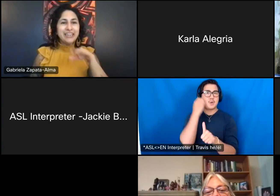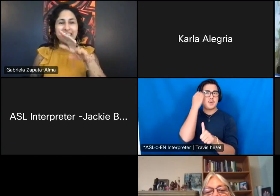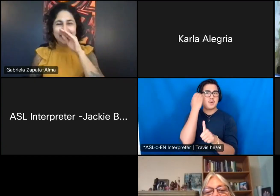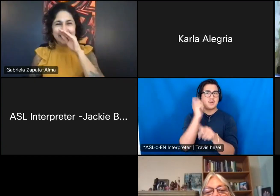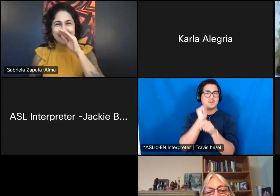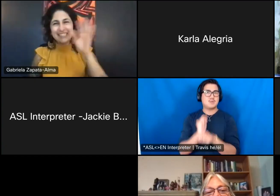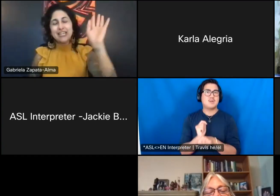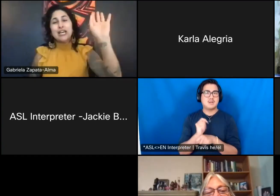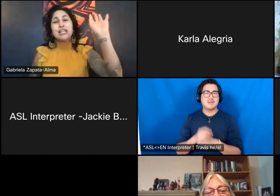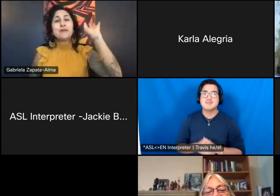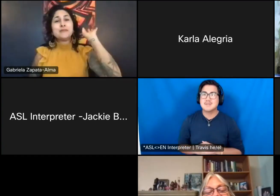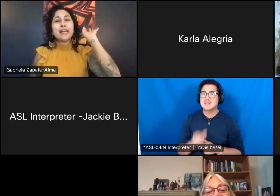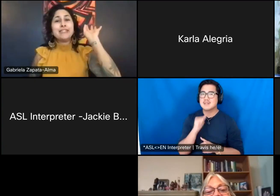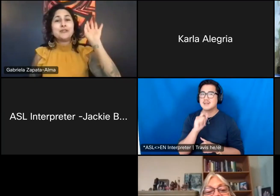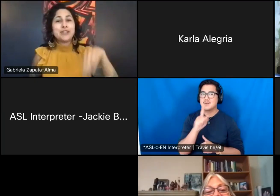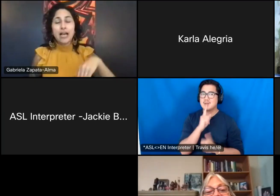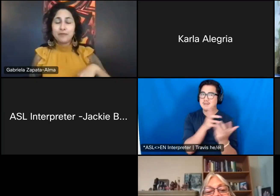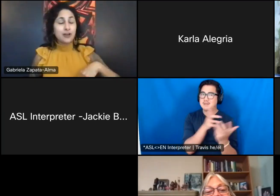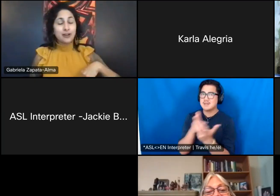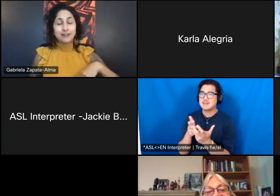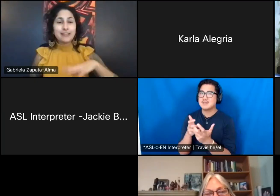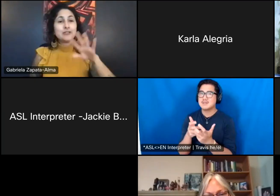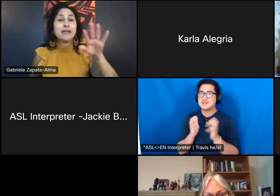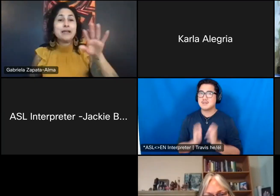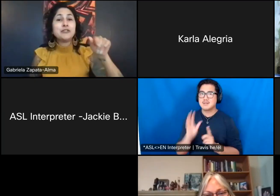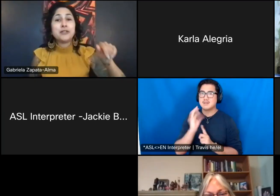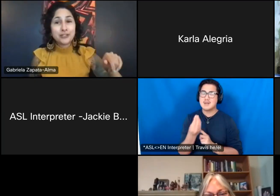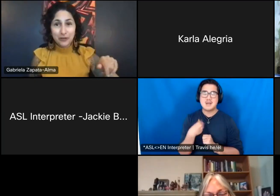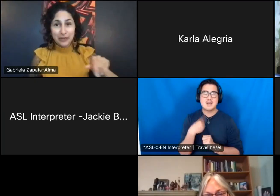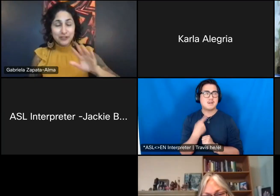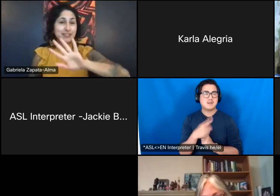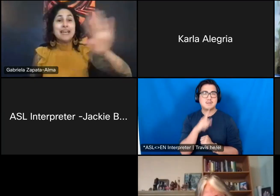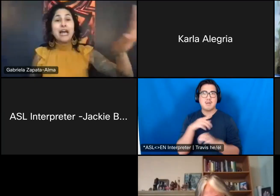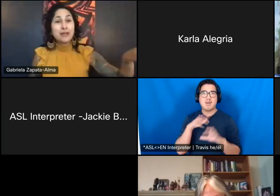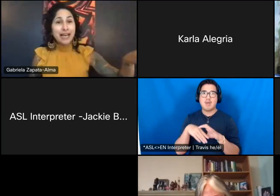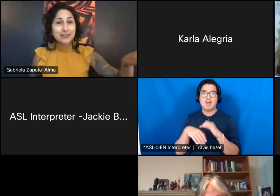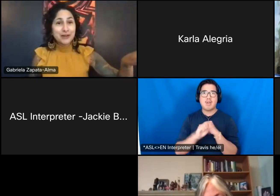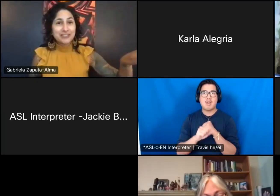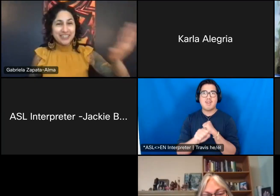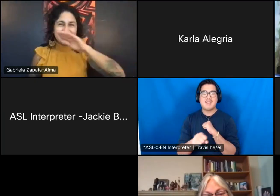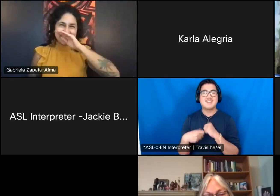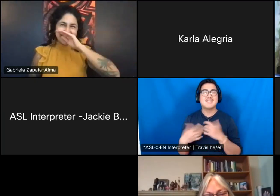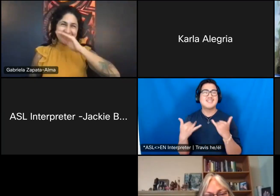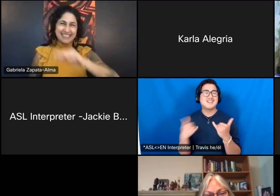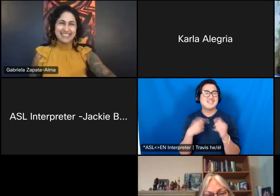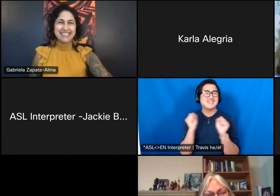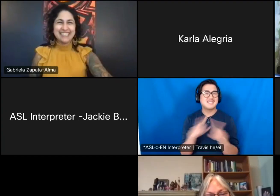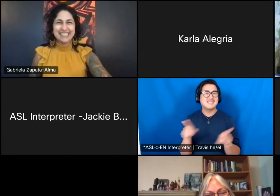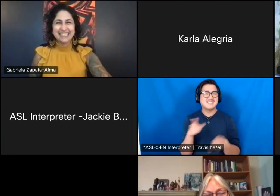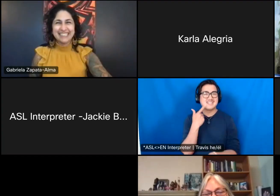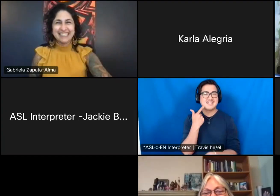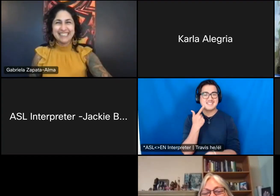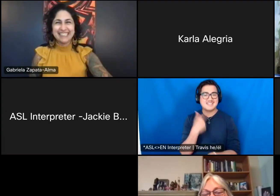like, that was my intro. I'm talking a lot. That was my introduction to the question. Now I'm going to ask the question.